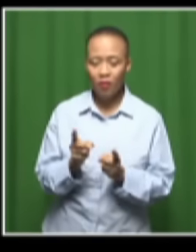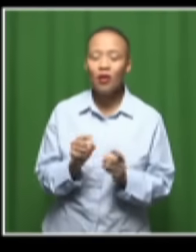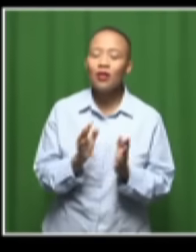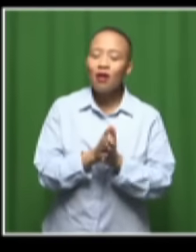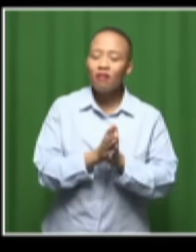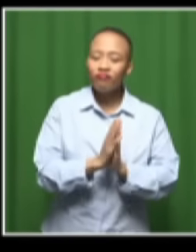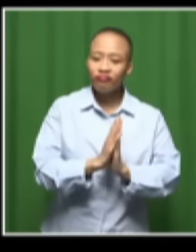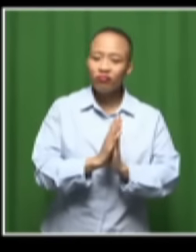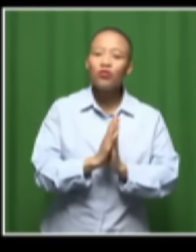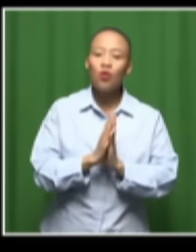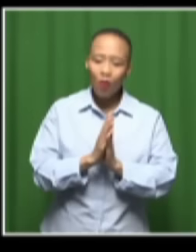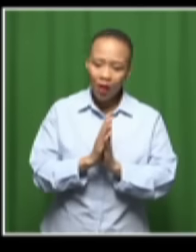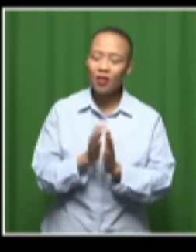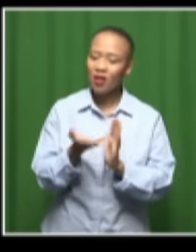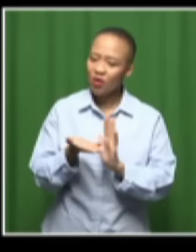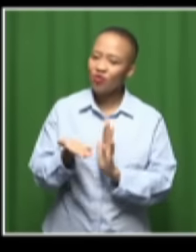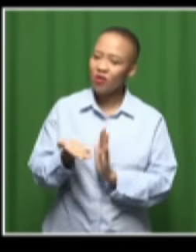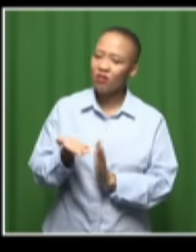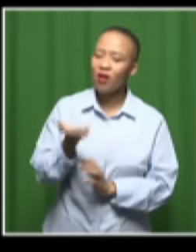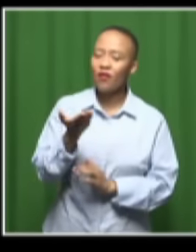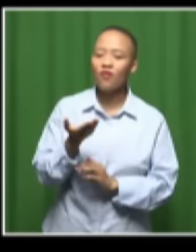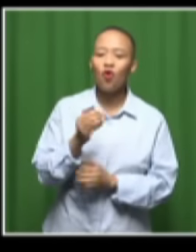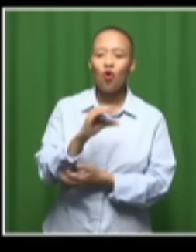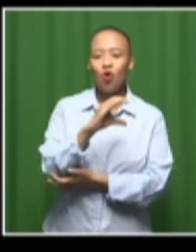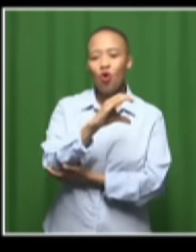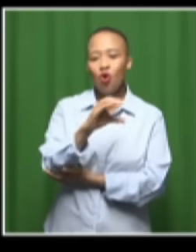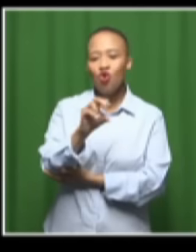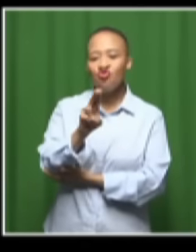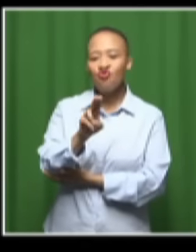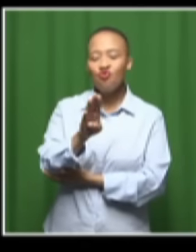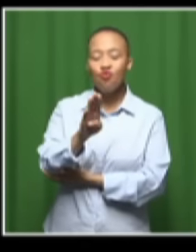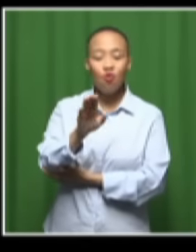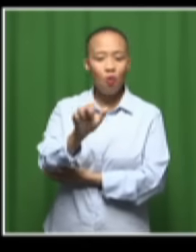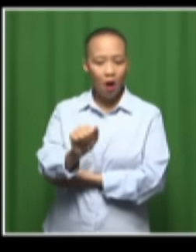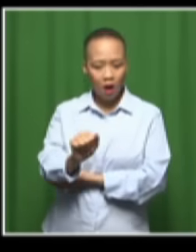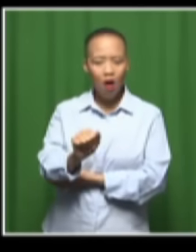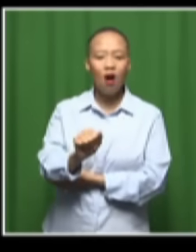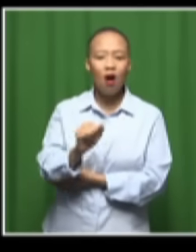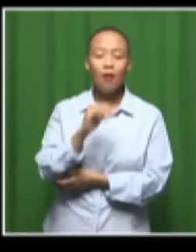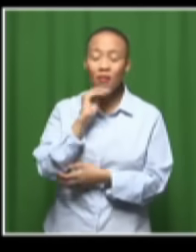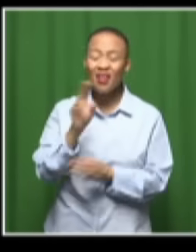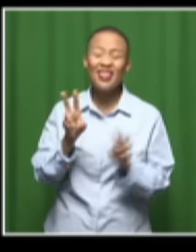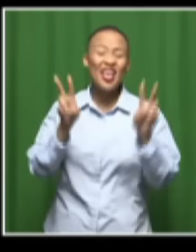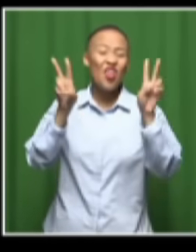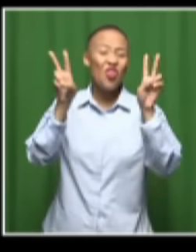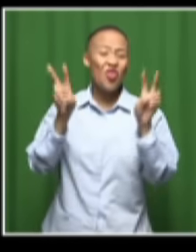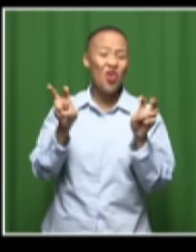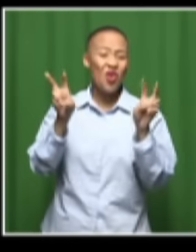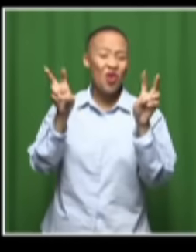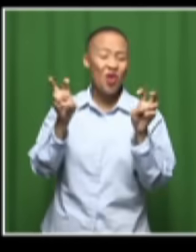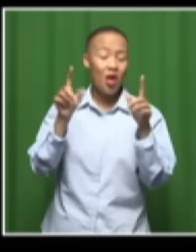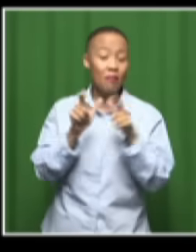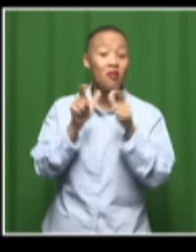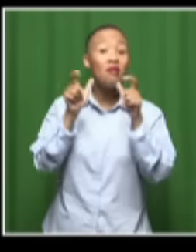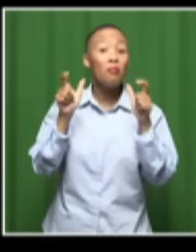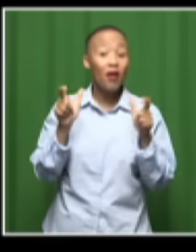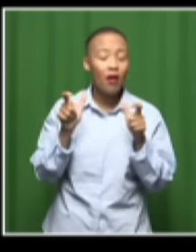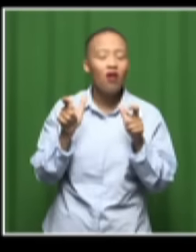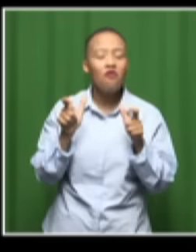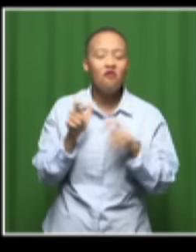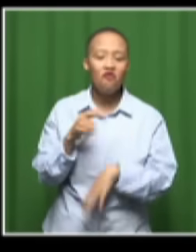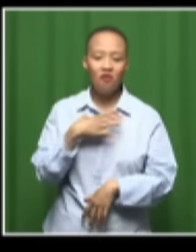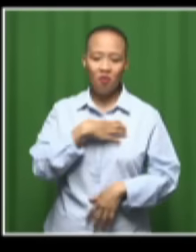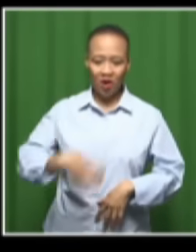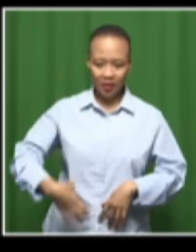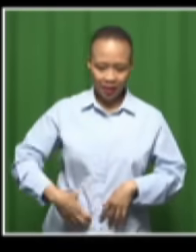against Cuba, which have been there for about 60 years. So that was a very big theme of the president's address at that